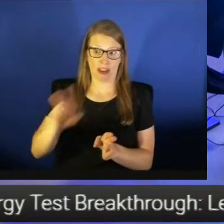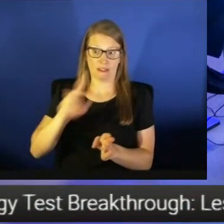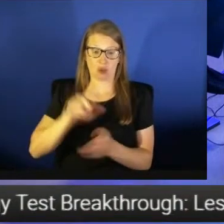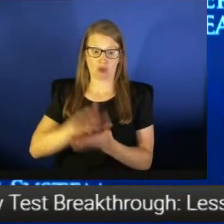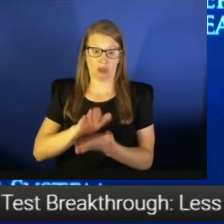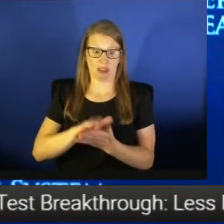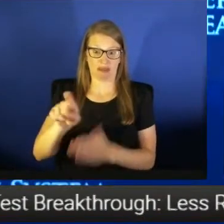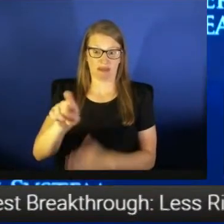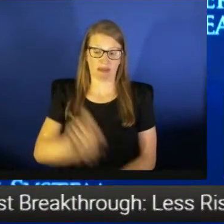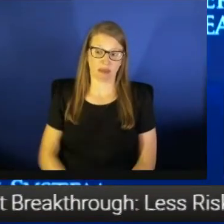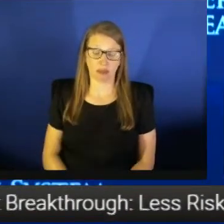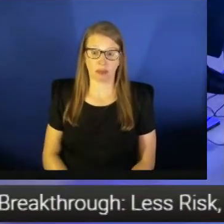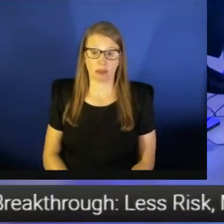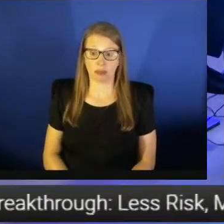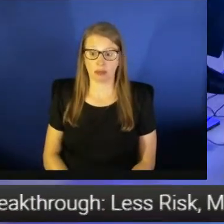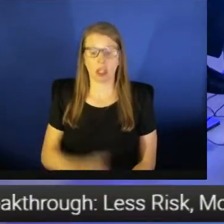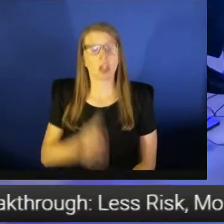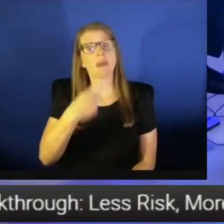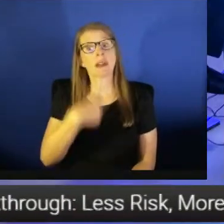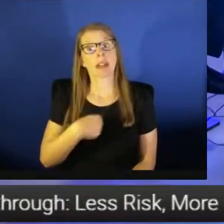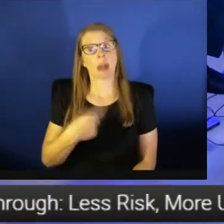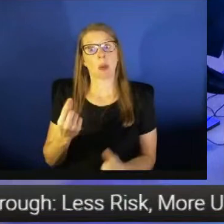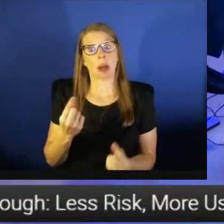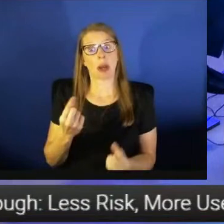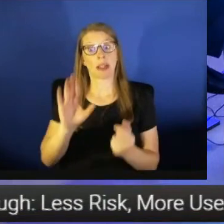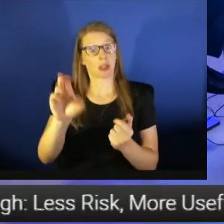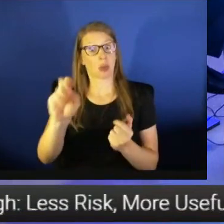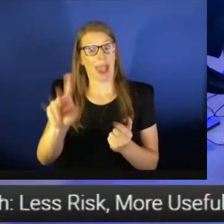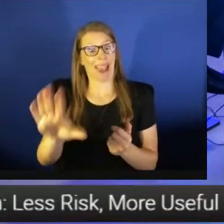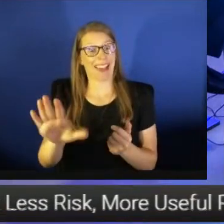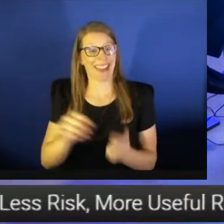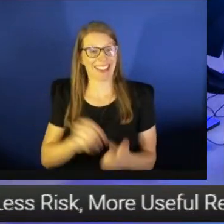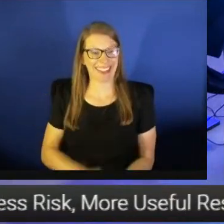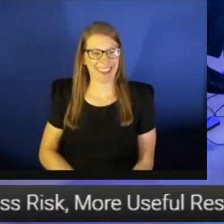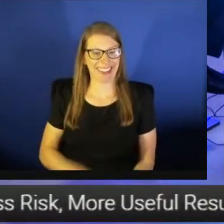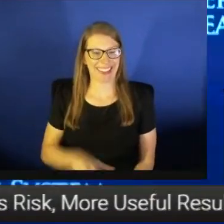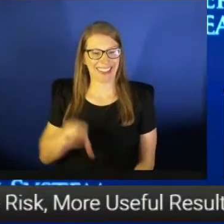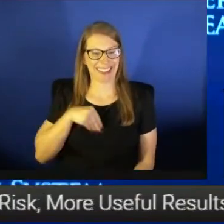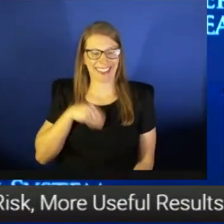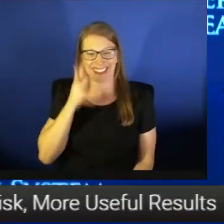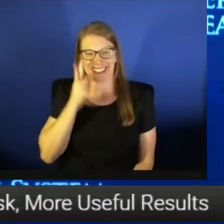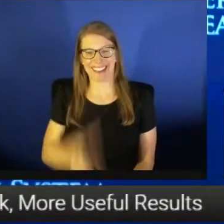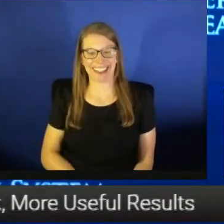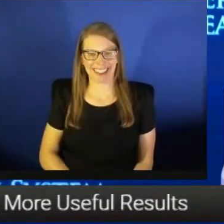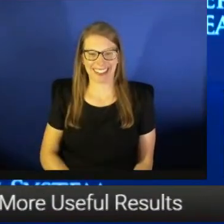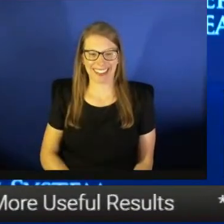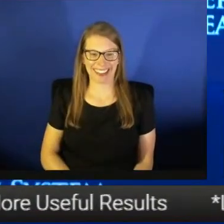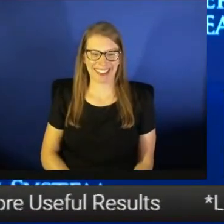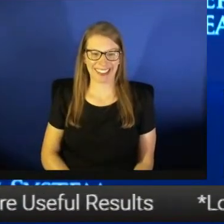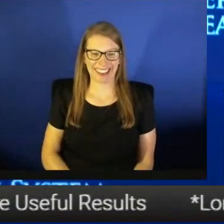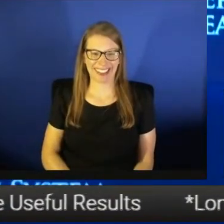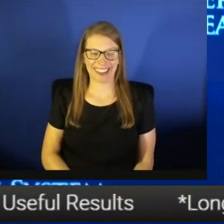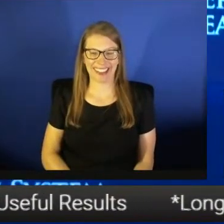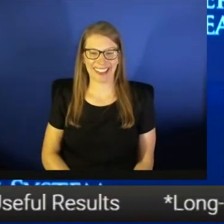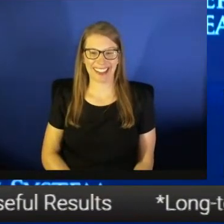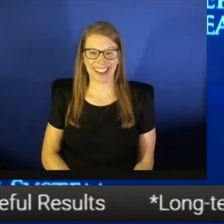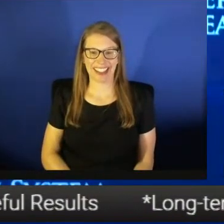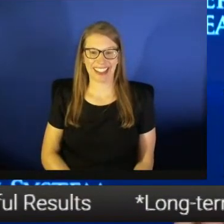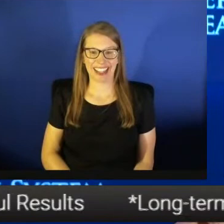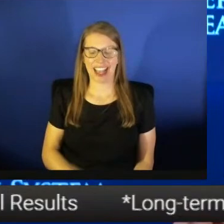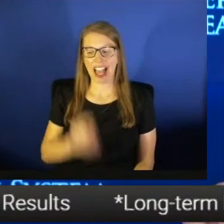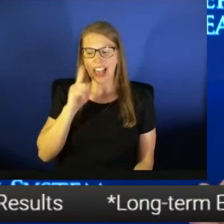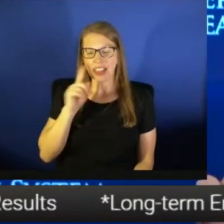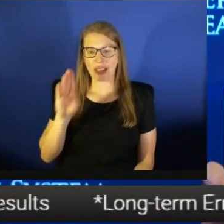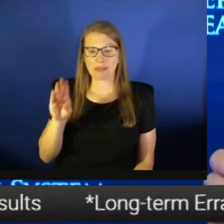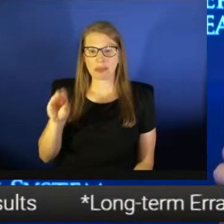And you can tell me what to do. That's okay. The boosters, I think, have been kind of moving along. And Dr. All, could you